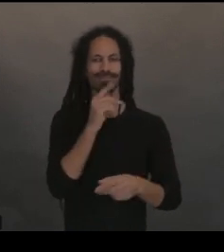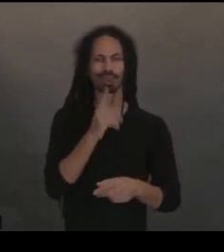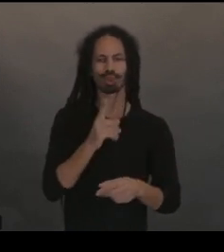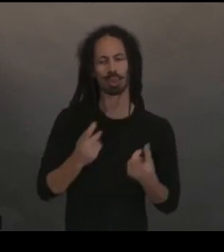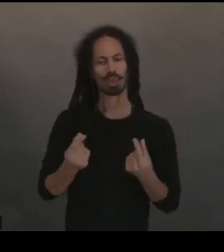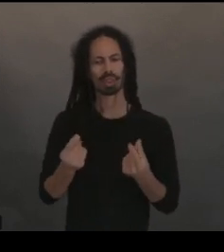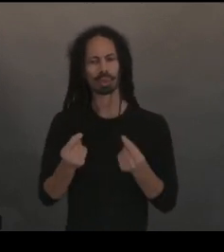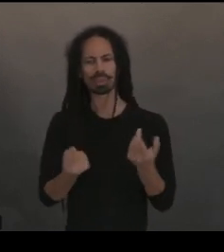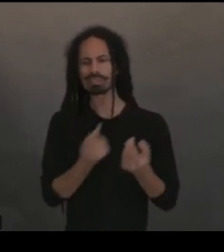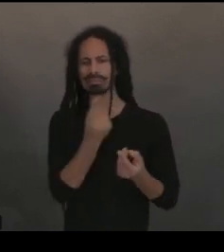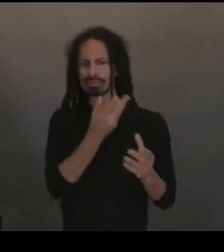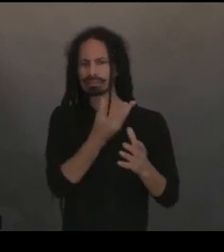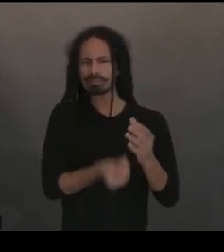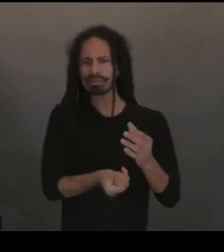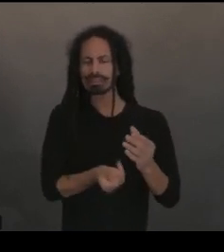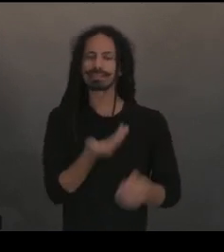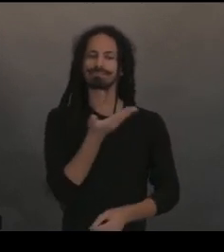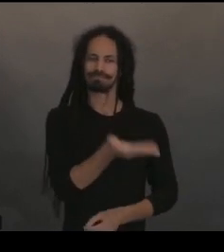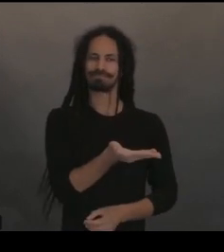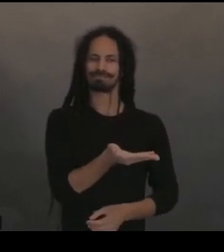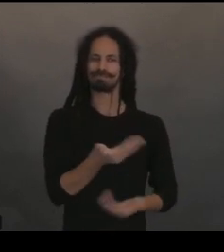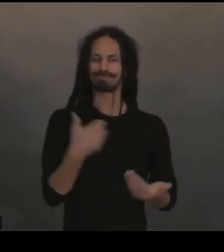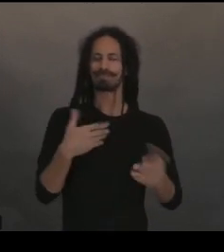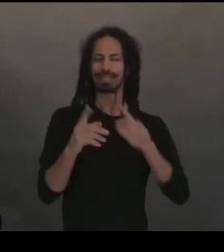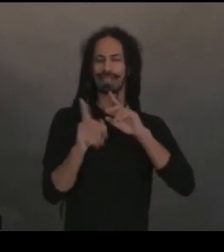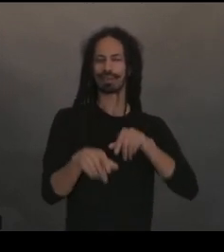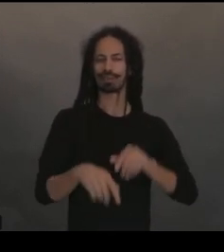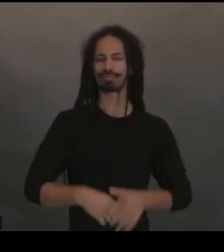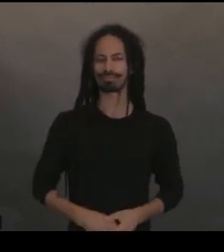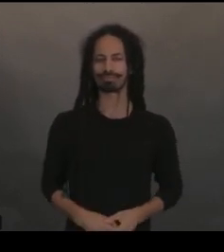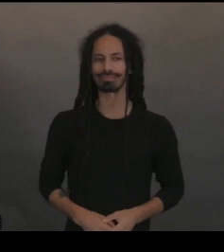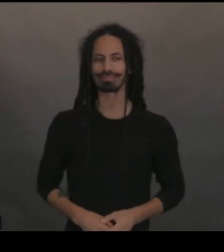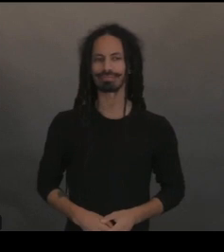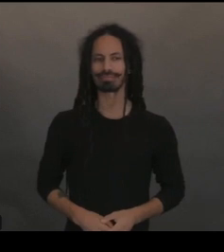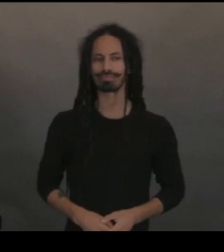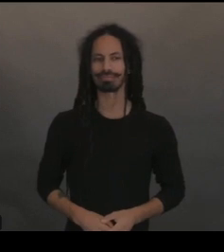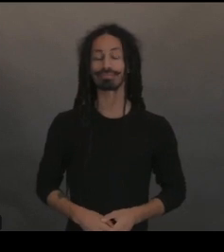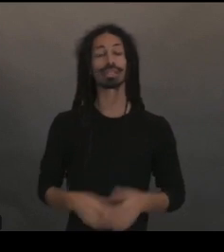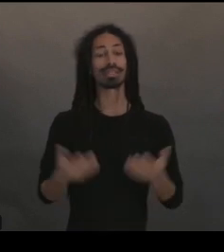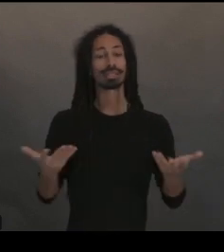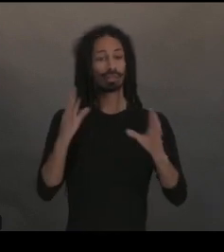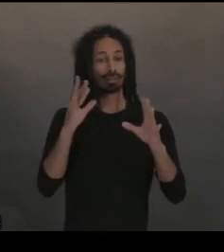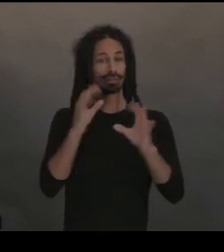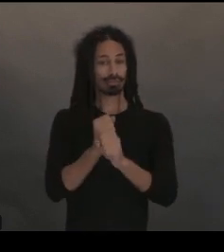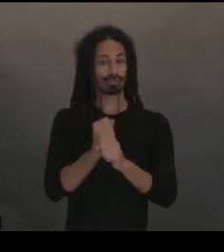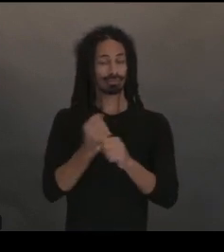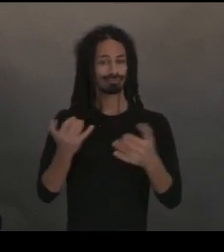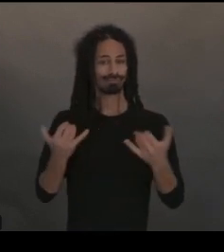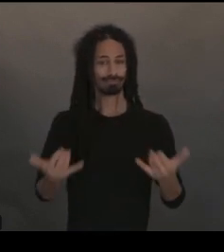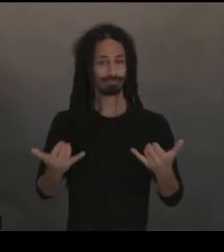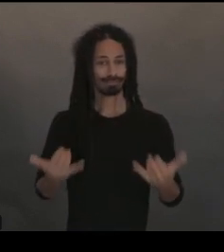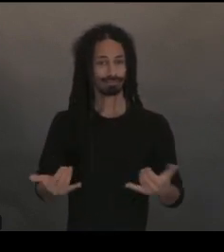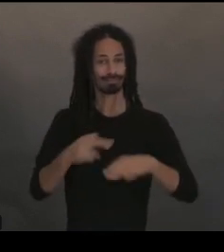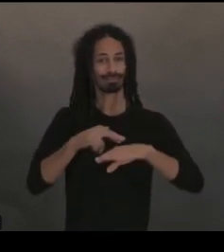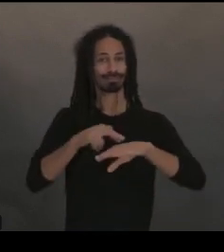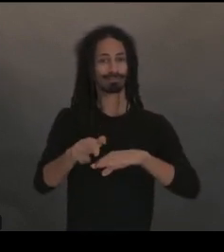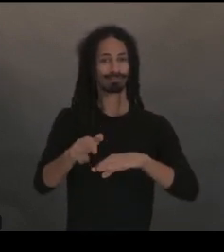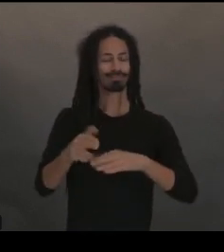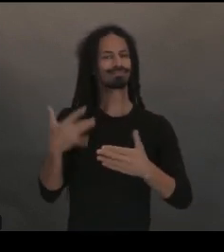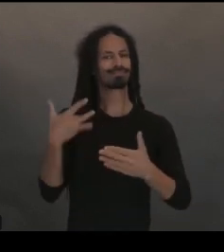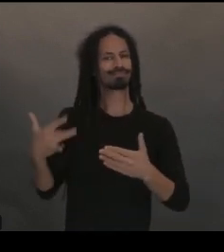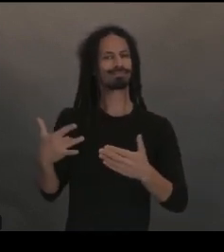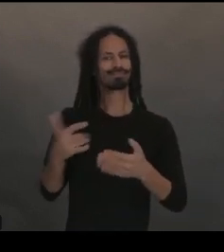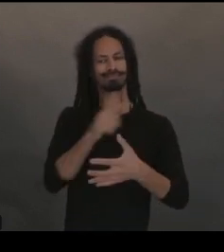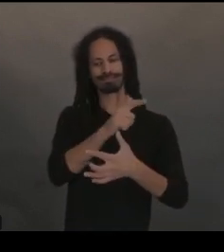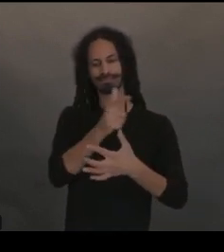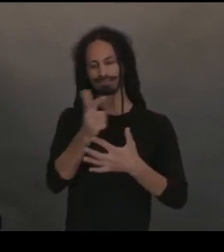to do if there's missing reference information. So in summary today, references are listed alphabetically in a